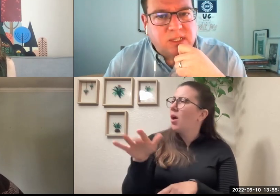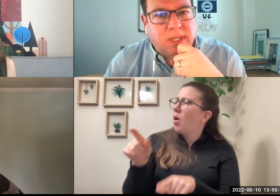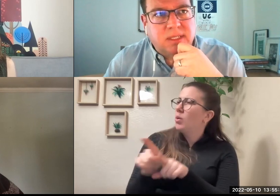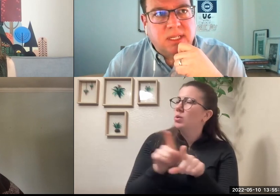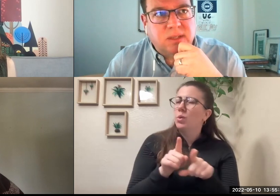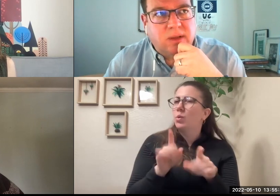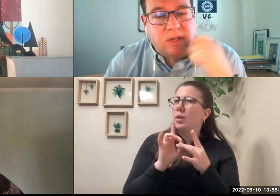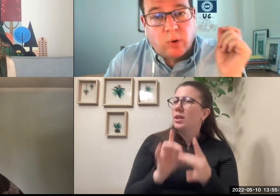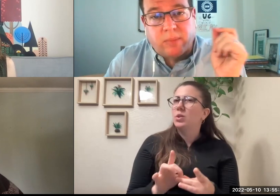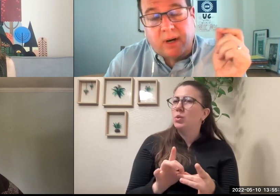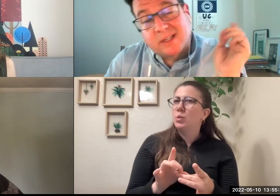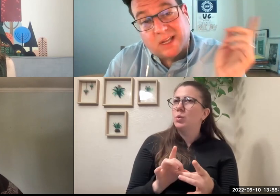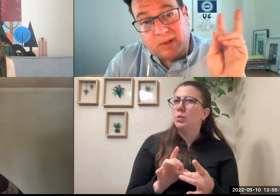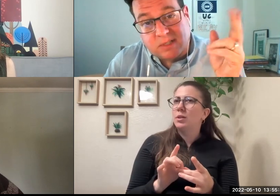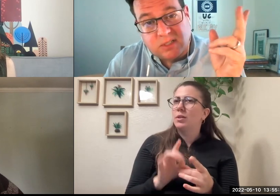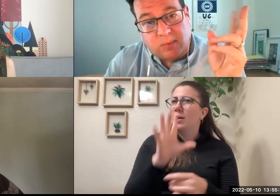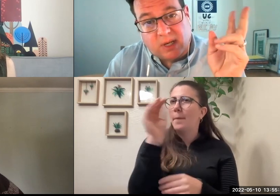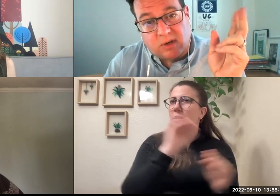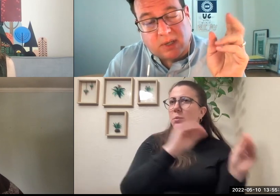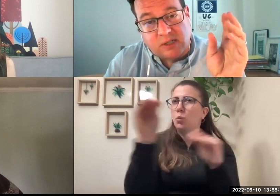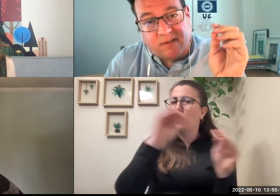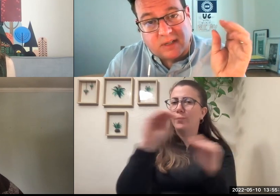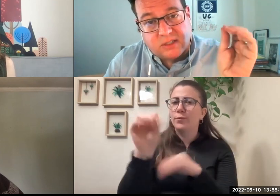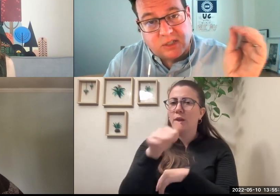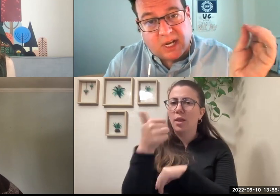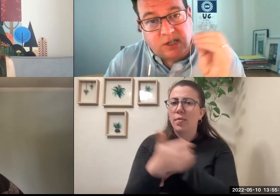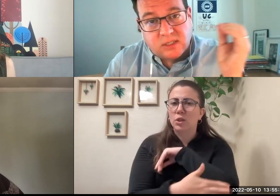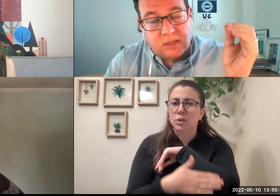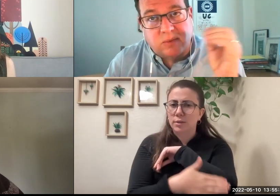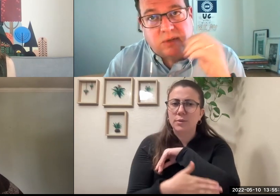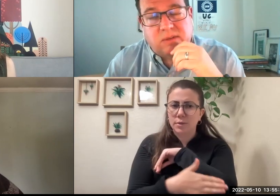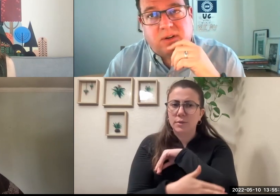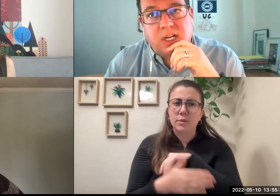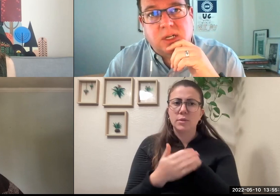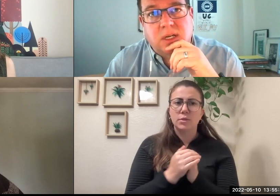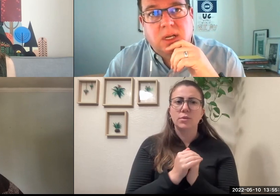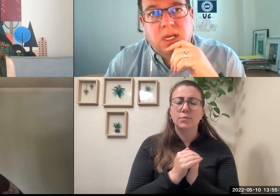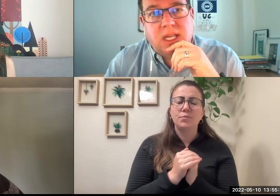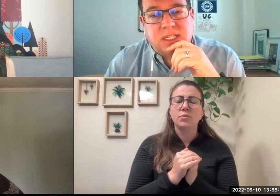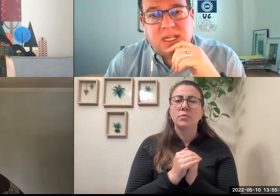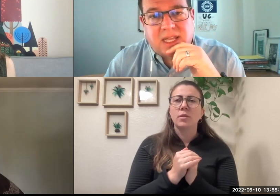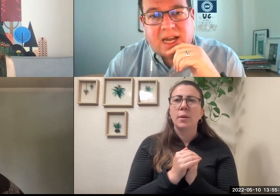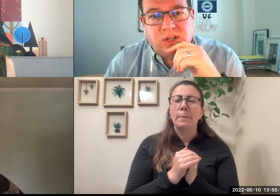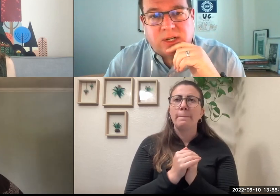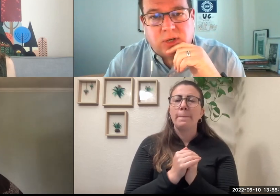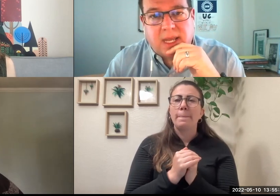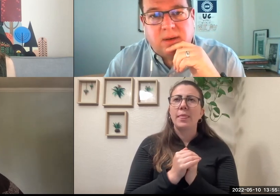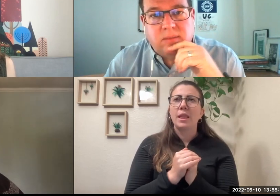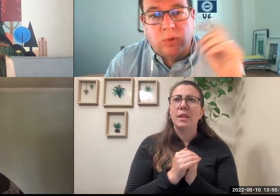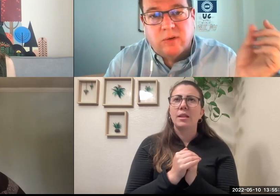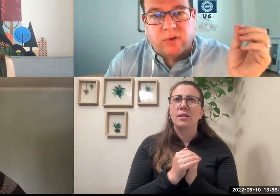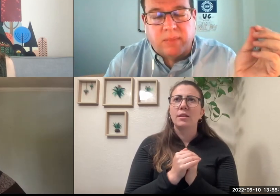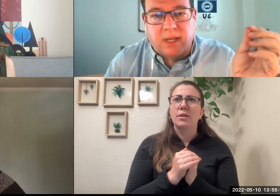the globalization piece, it's an important part, and this is another one of those Sweeney, Trumka, Chavez changes in terms of the federation, is that the attitude about